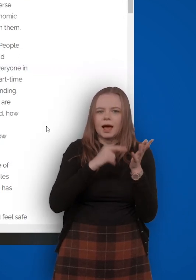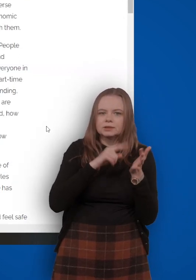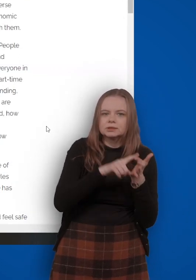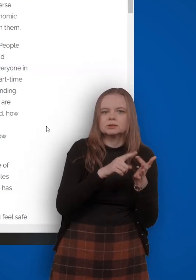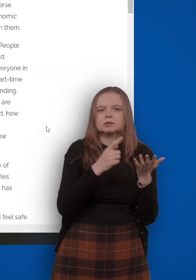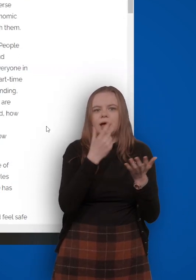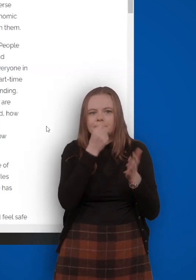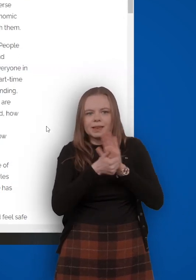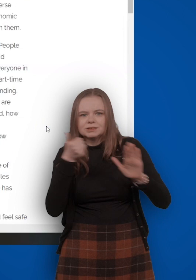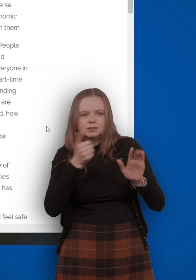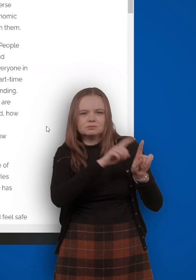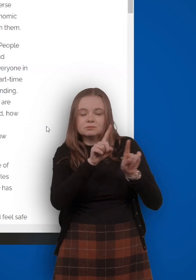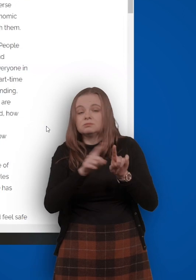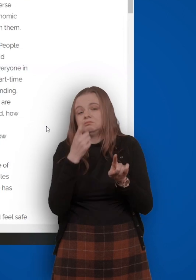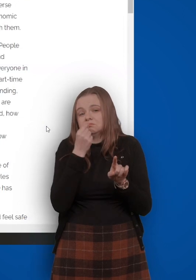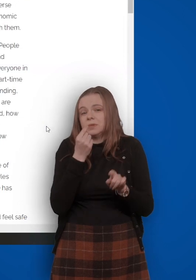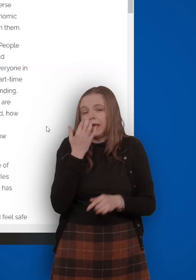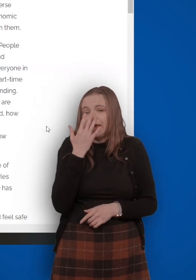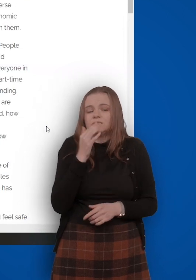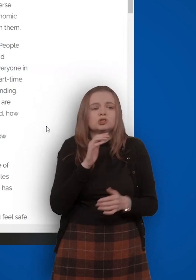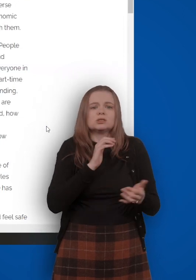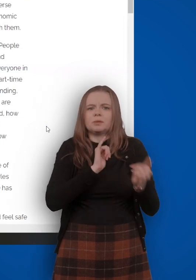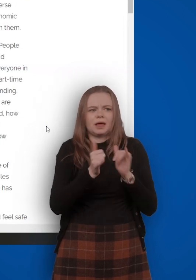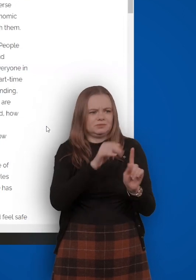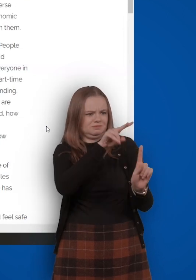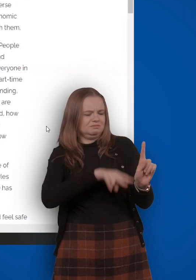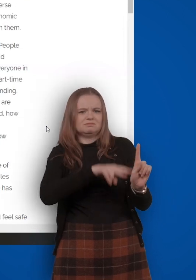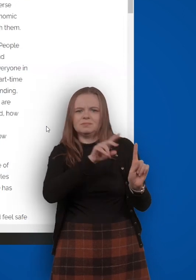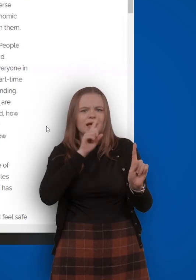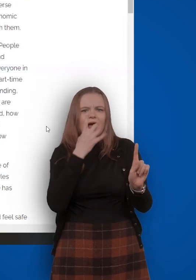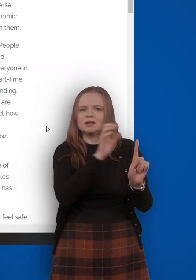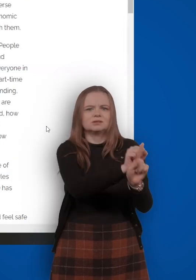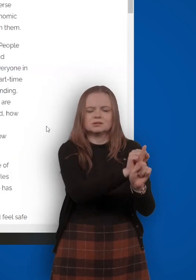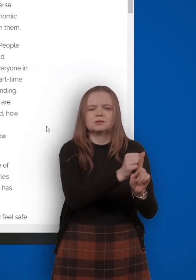abilities, even potentially age, it's less glaringly obvious when they walk into a room.